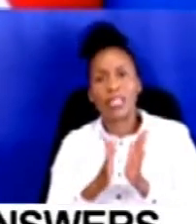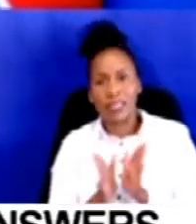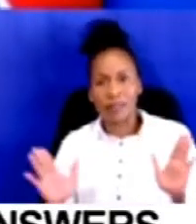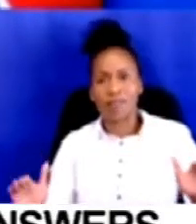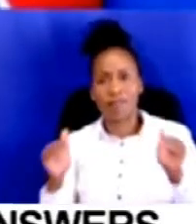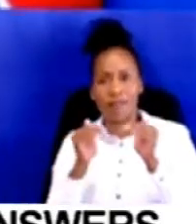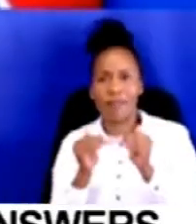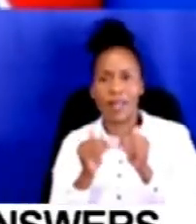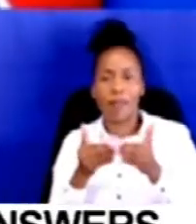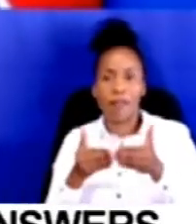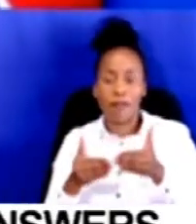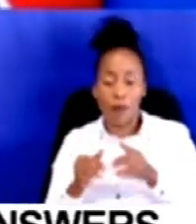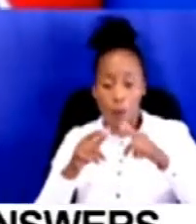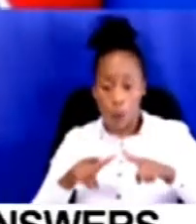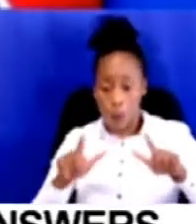for every citizen.